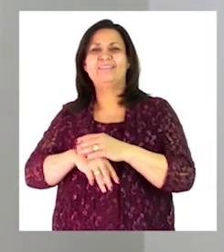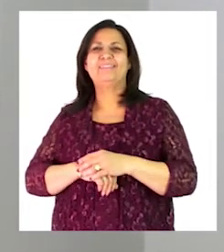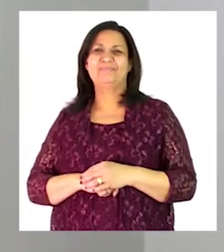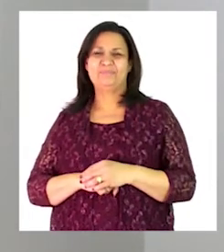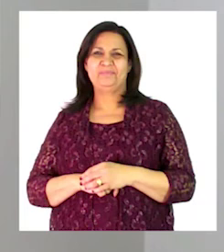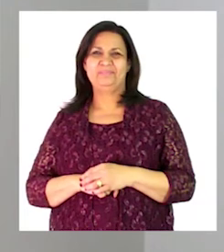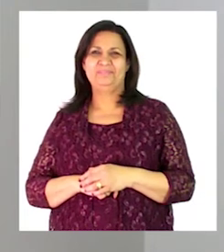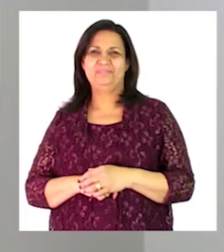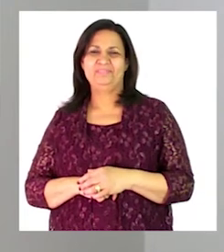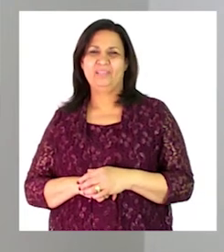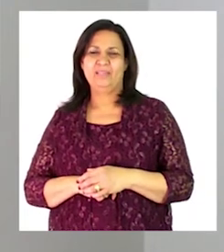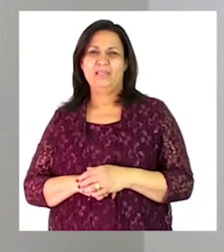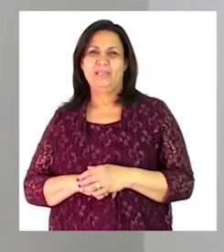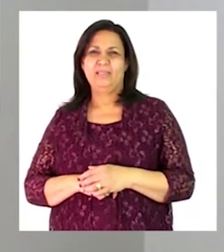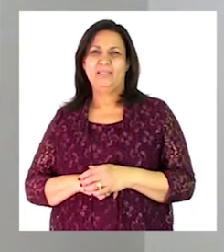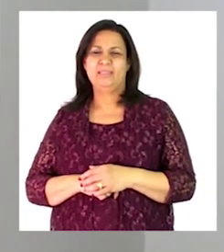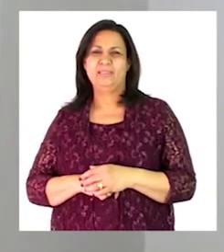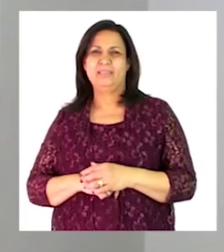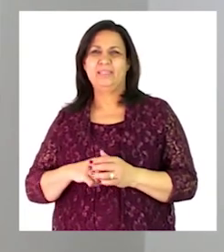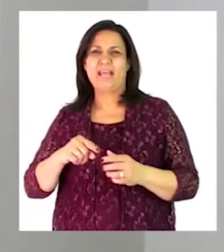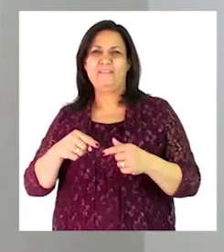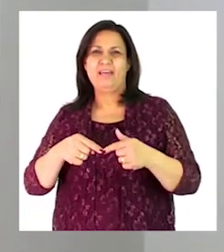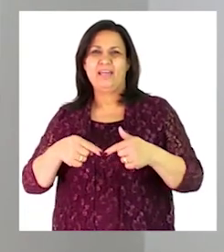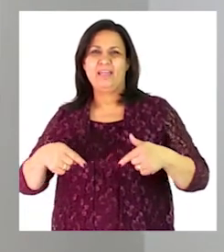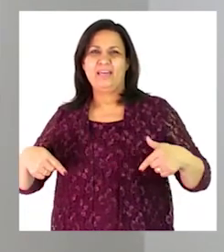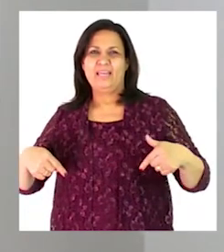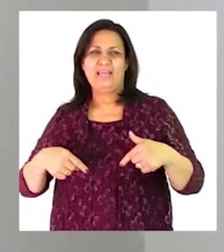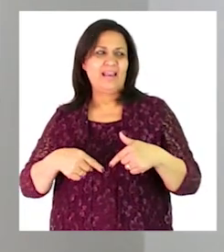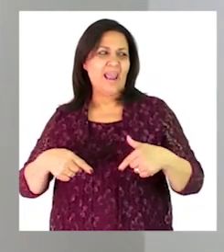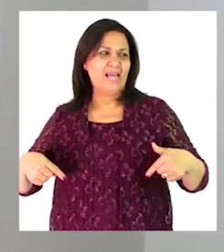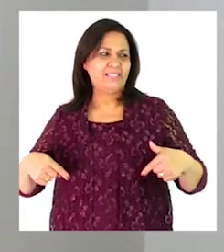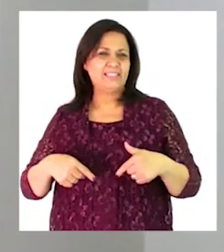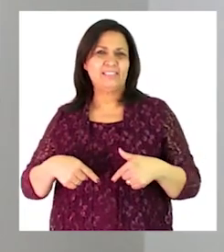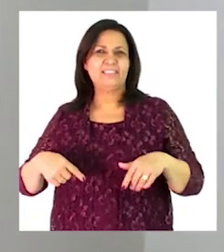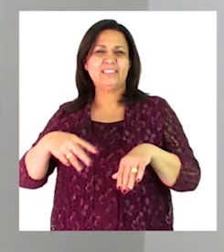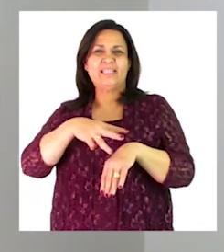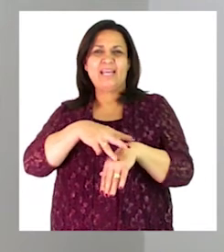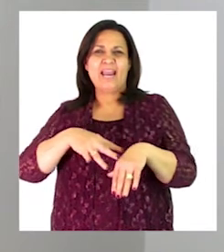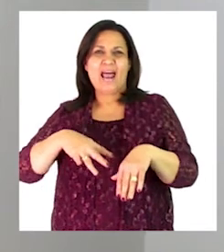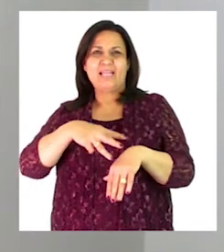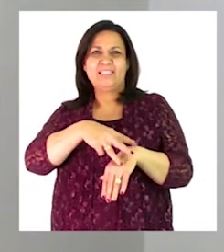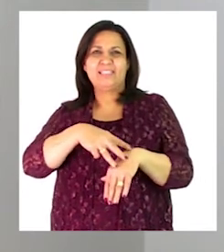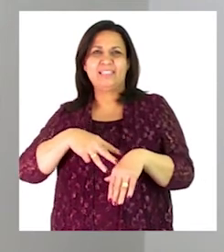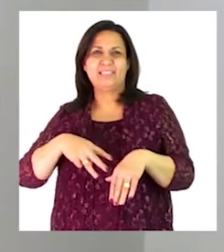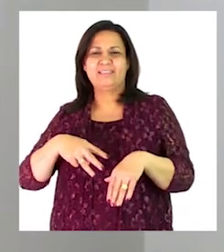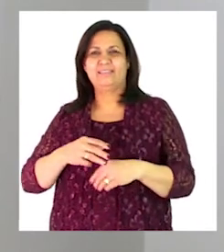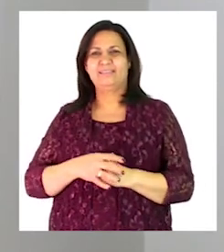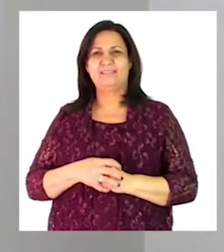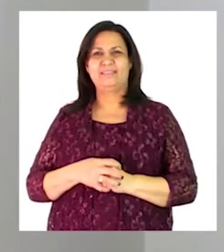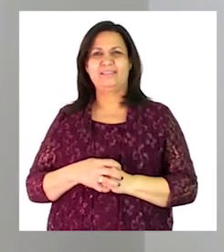3 lines on its tummy. And we have these other 3-legged